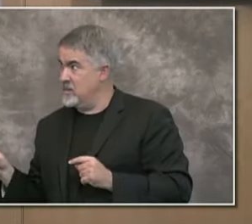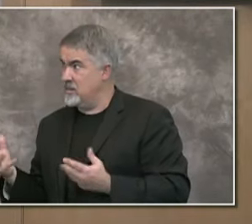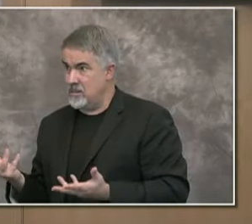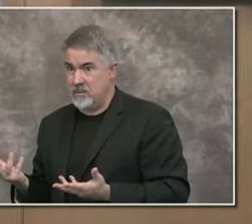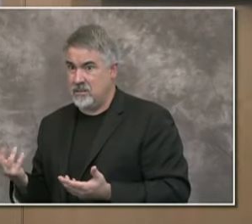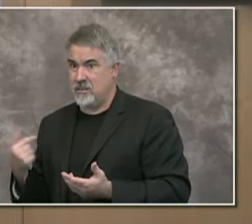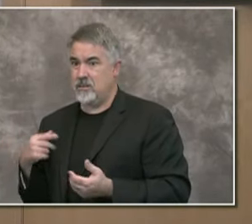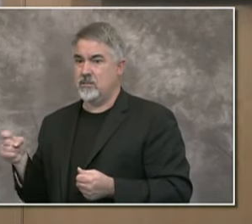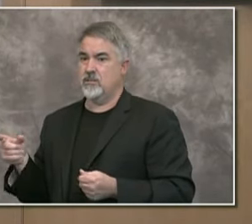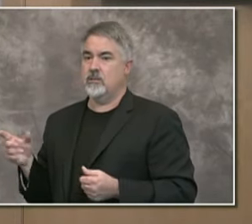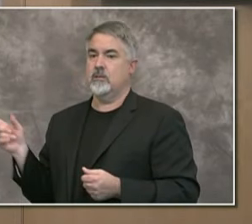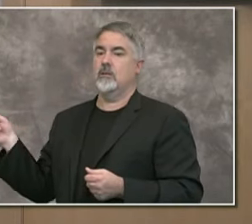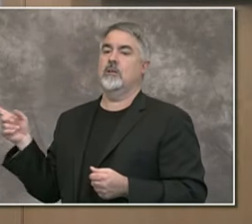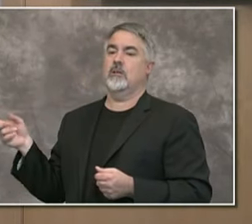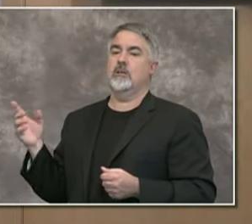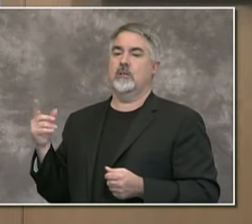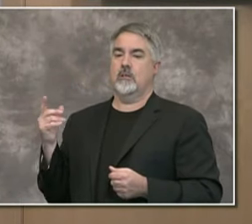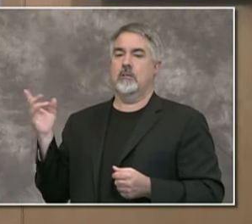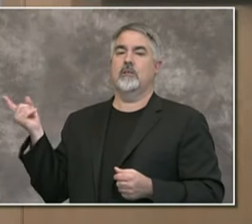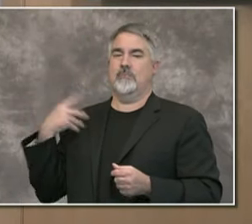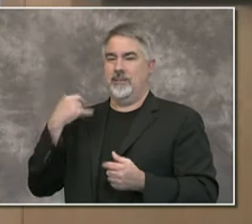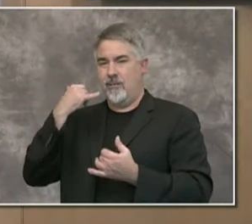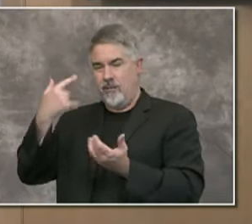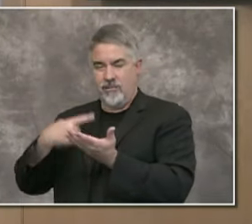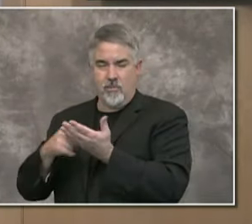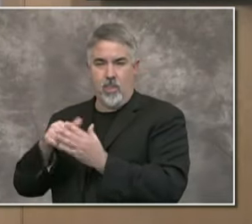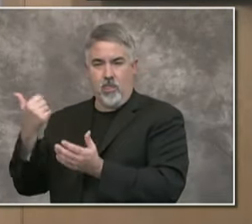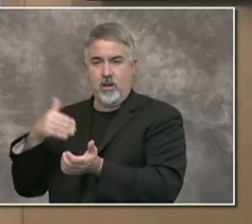Dr. Efantides is here, and he'll answer that question.